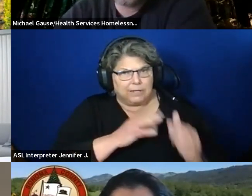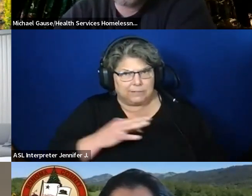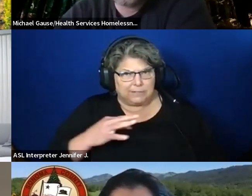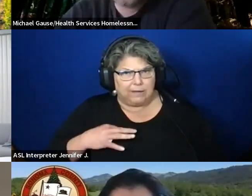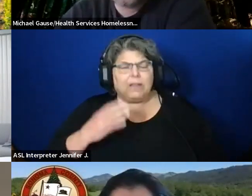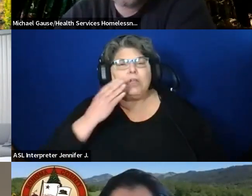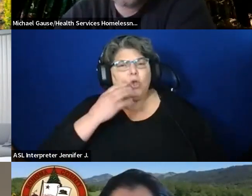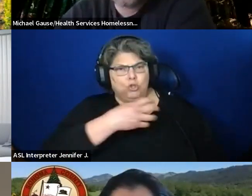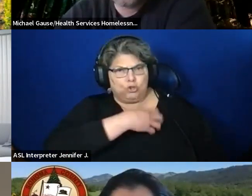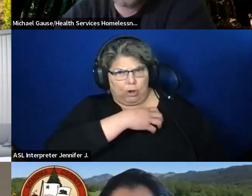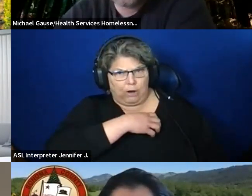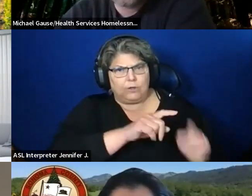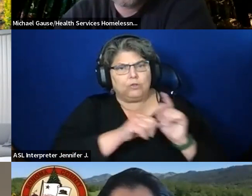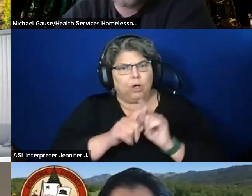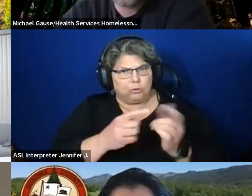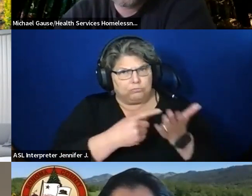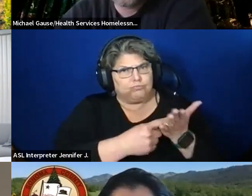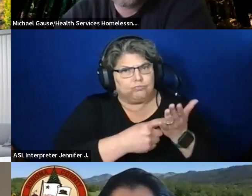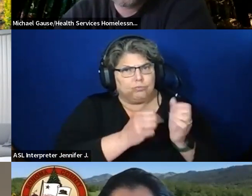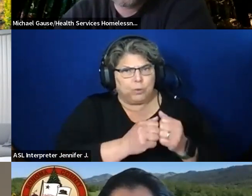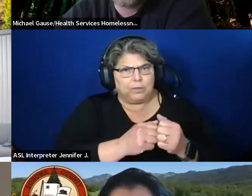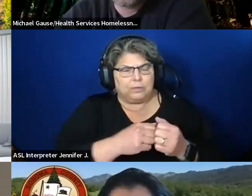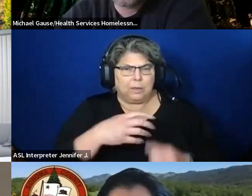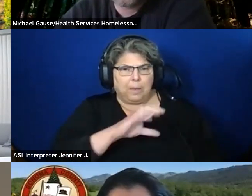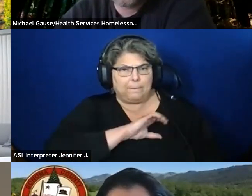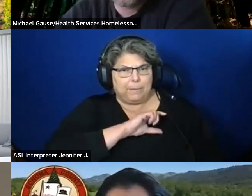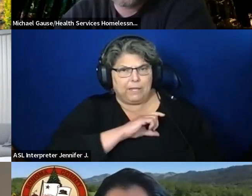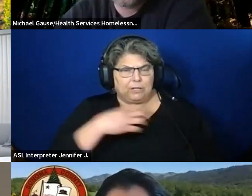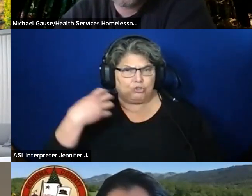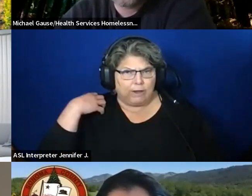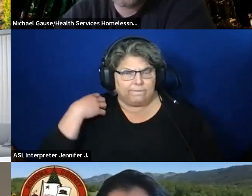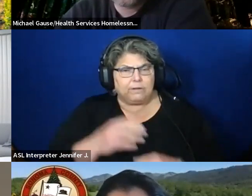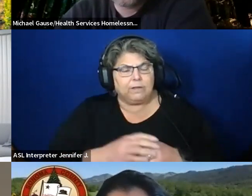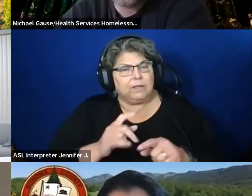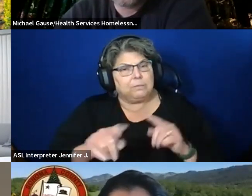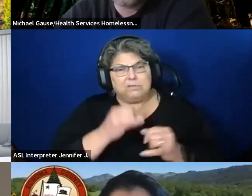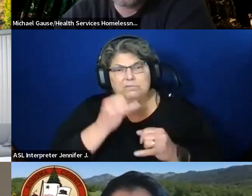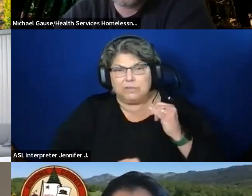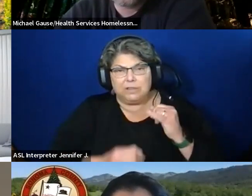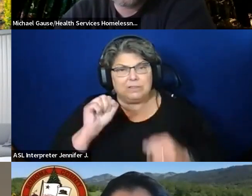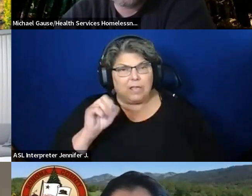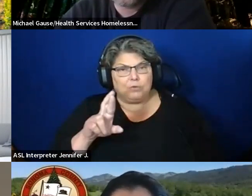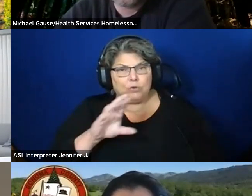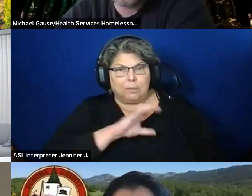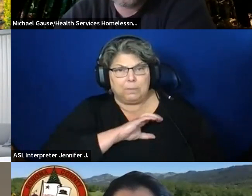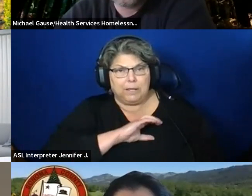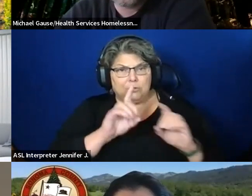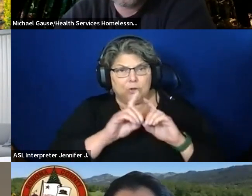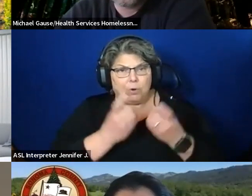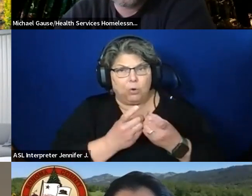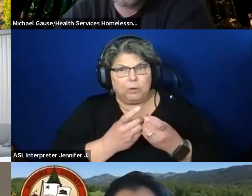is in contact with the police chief, but in the end, the Santa Rosa Police Department is responsible for